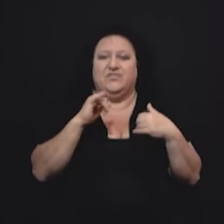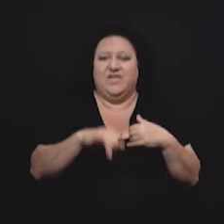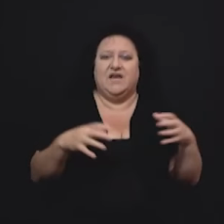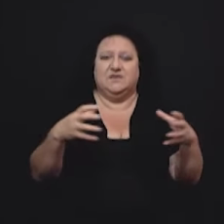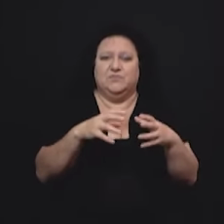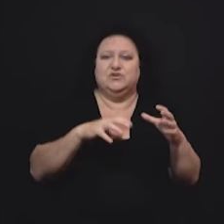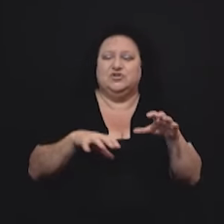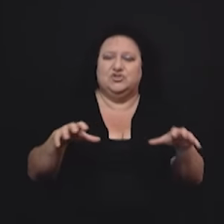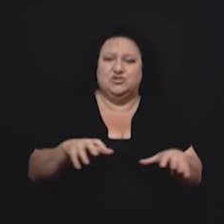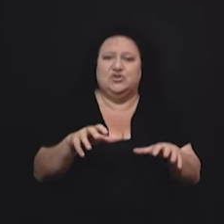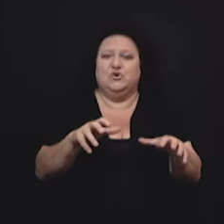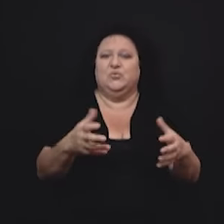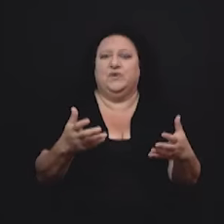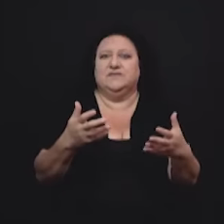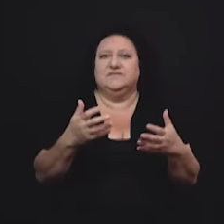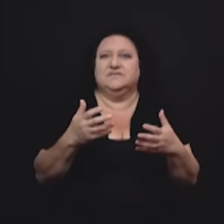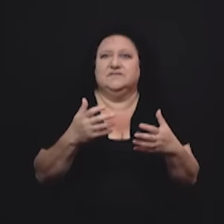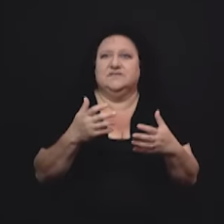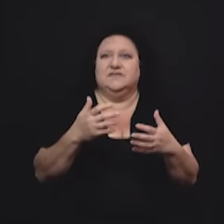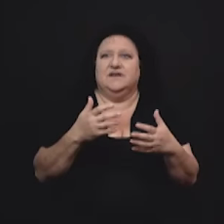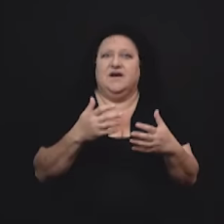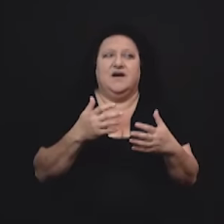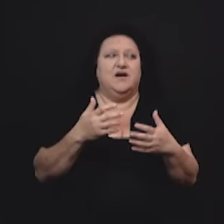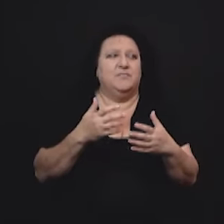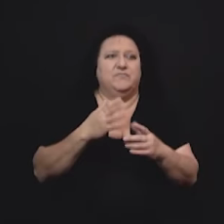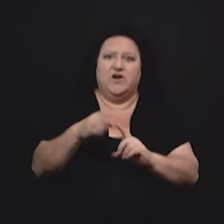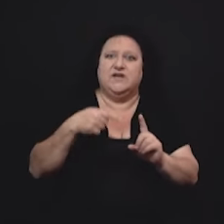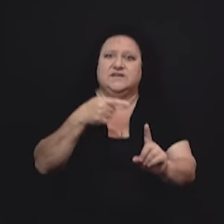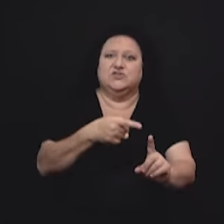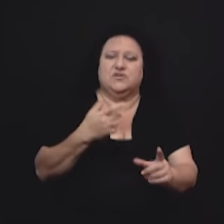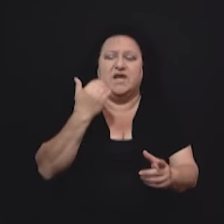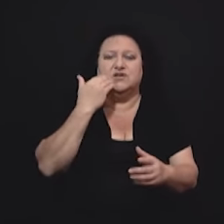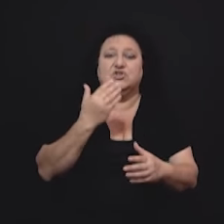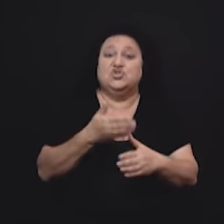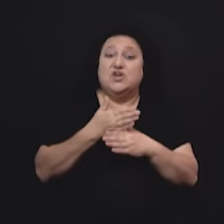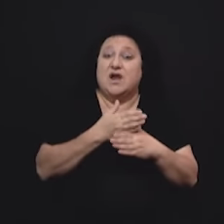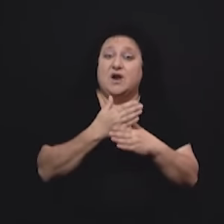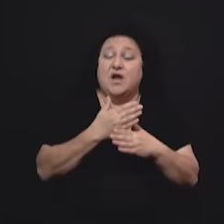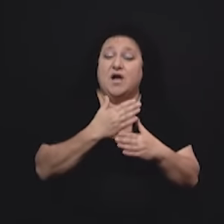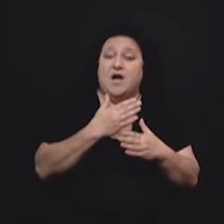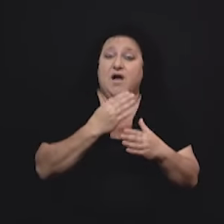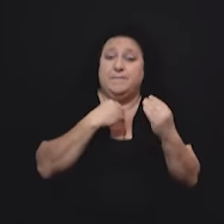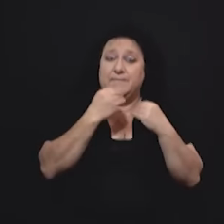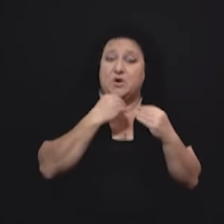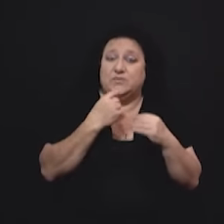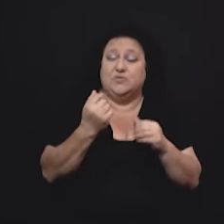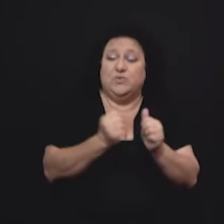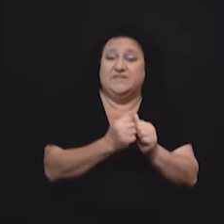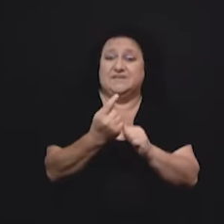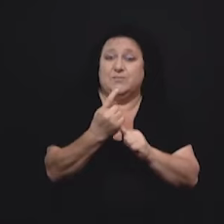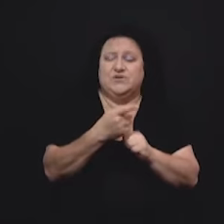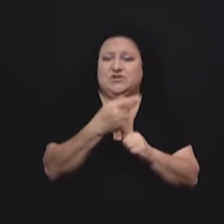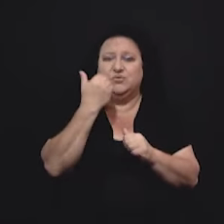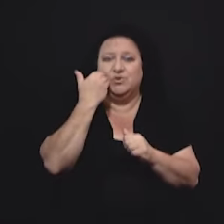sharing a meal with someone you don't know? I know many of us are already doing this, but would you be willing to do it with someone you do not